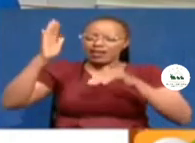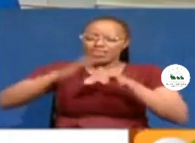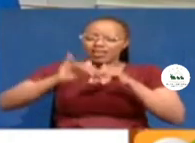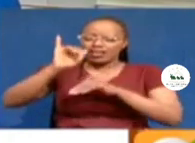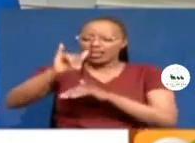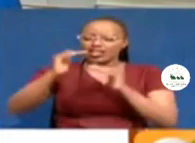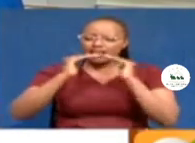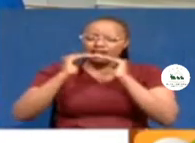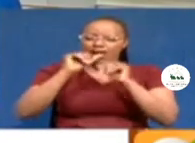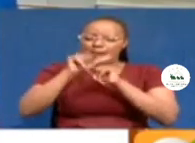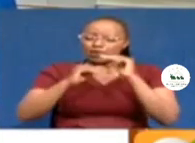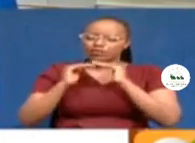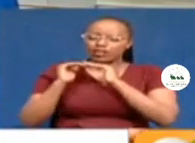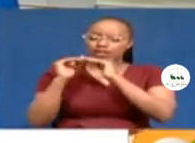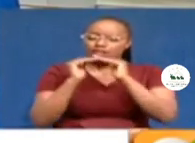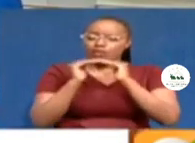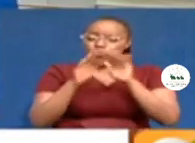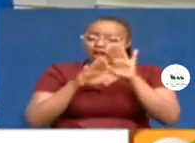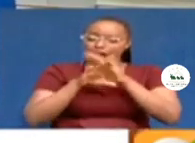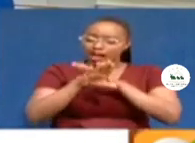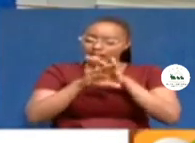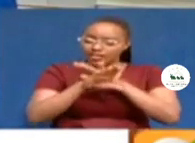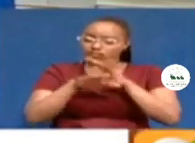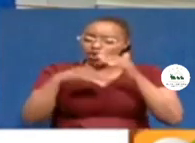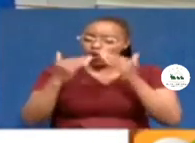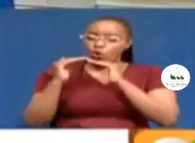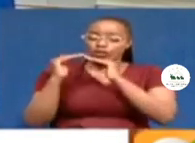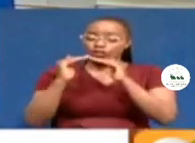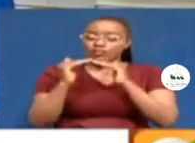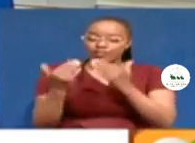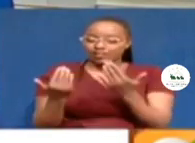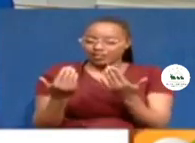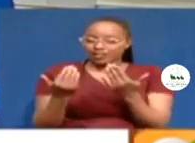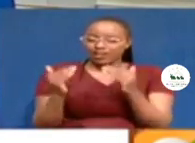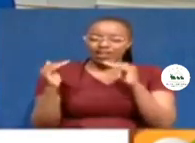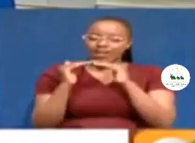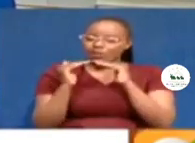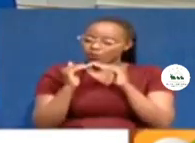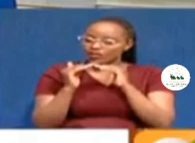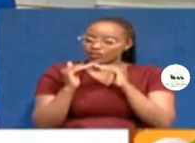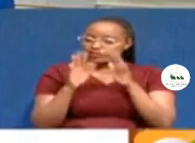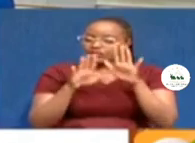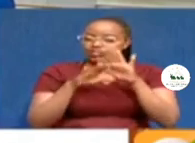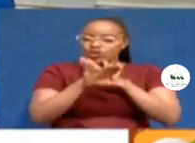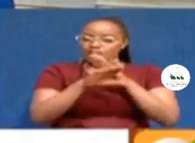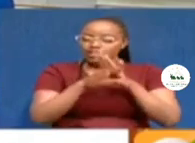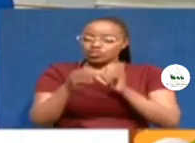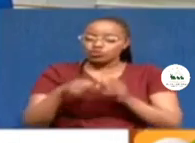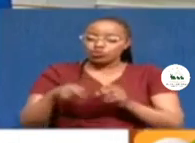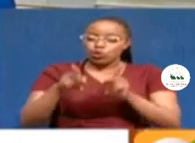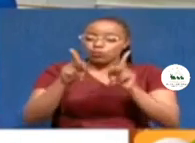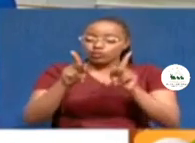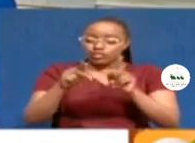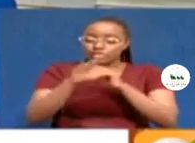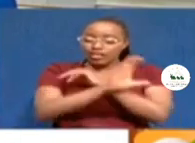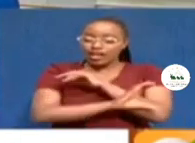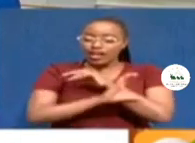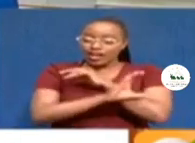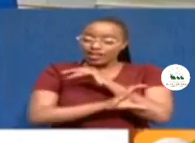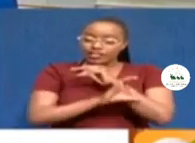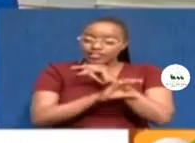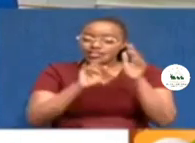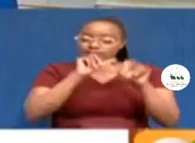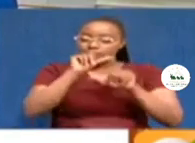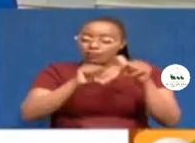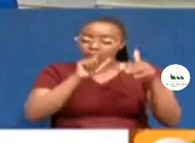about equal access, or equitable at the very least, access to the opportunities in the country.